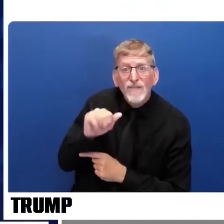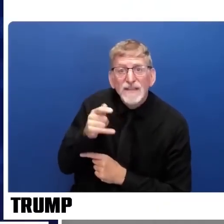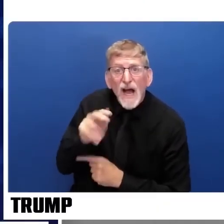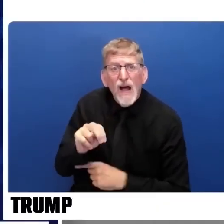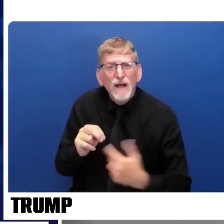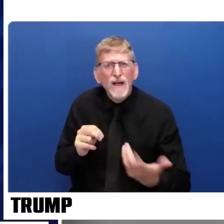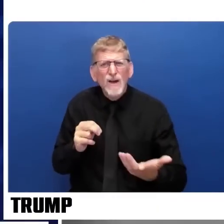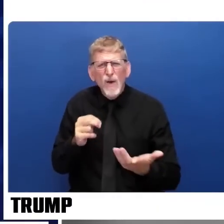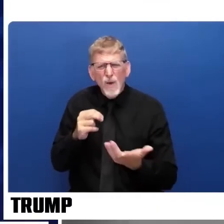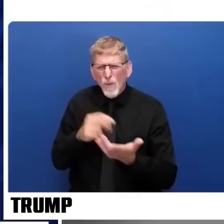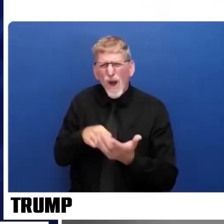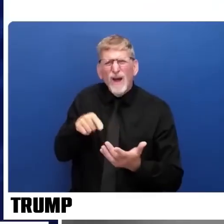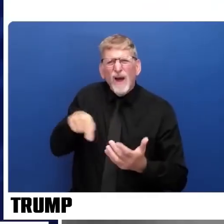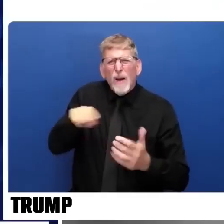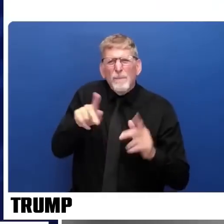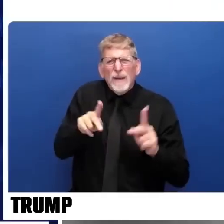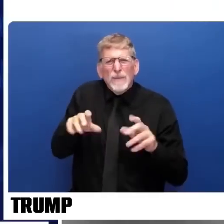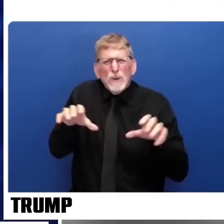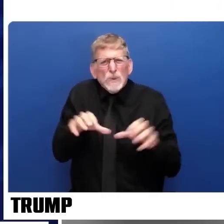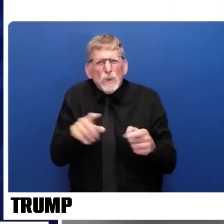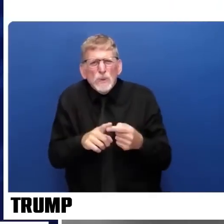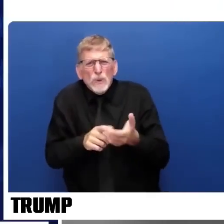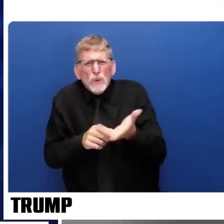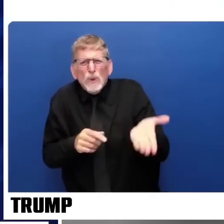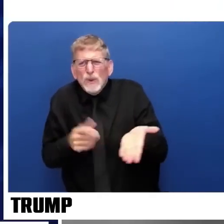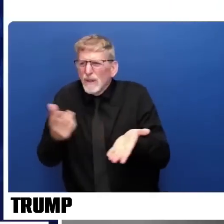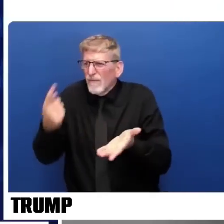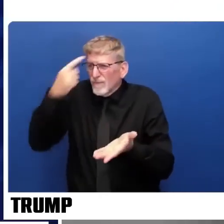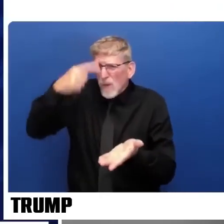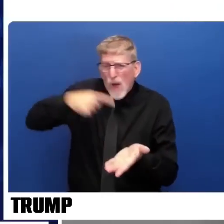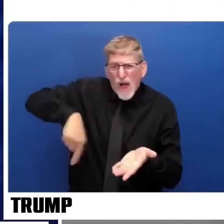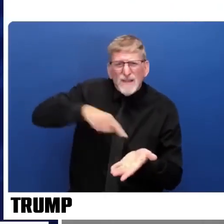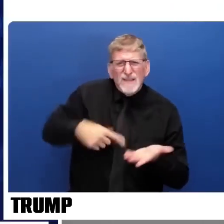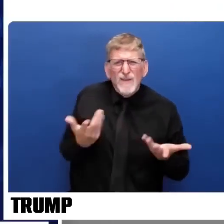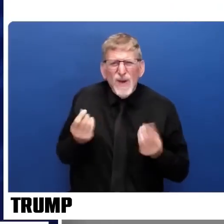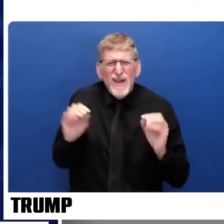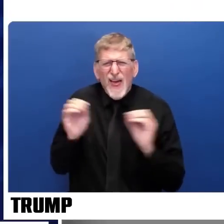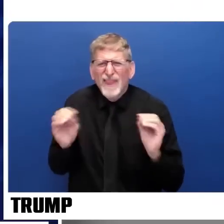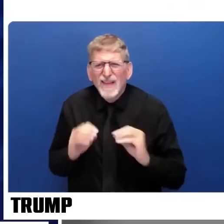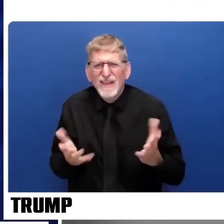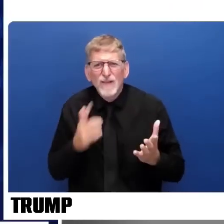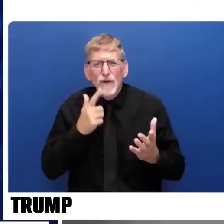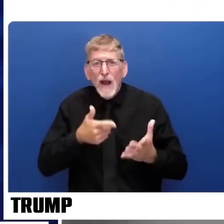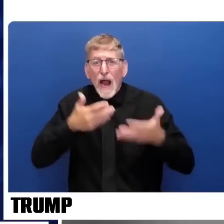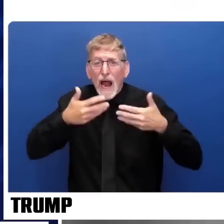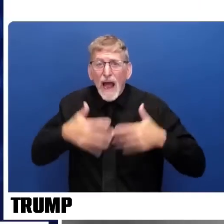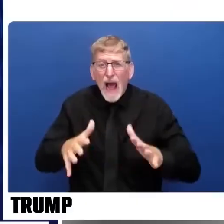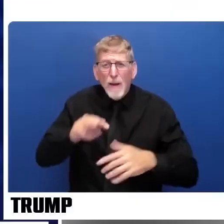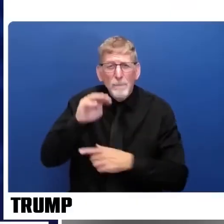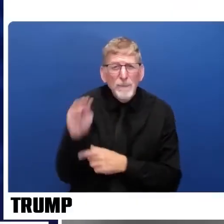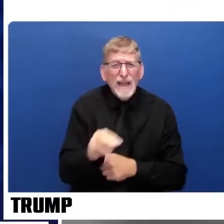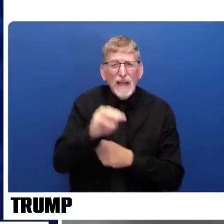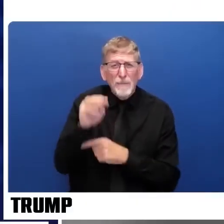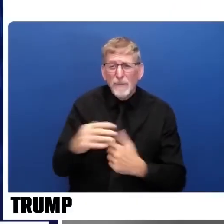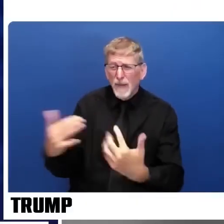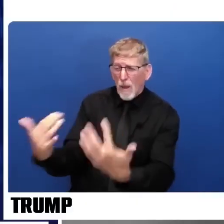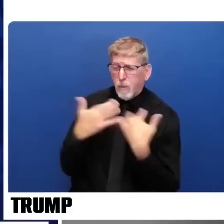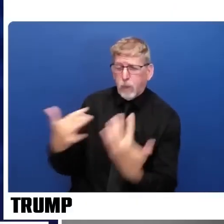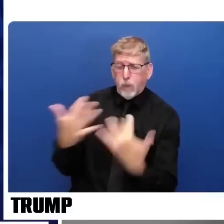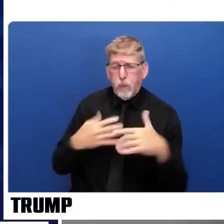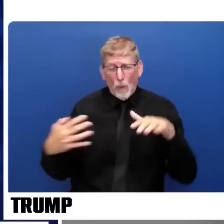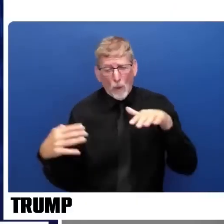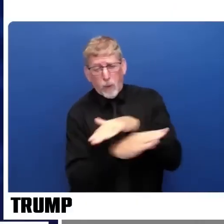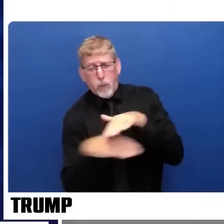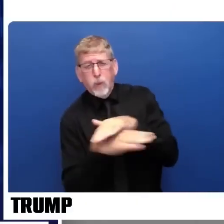maybe toughest of all, is allowing millions of people to come into our country. Many of them are criminals, and they're destroying our